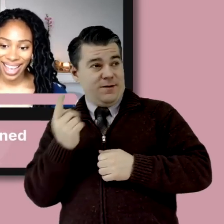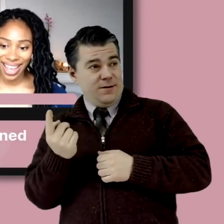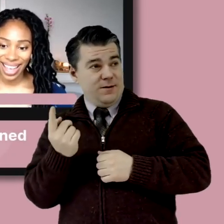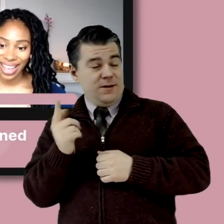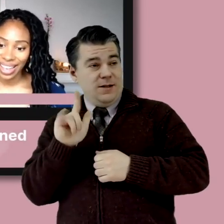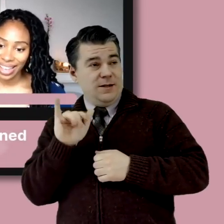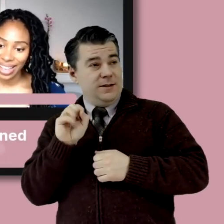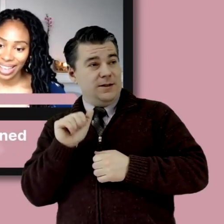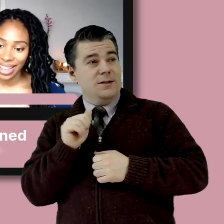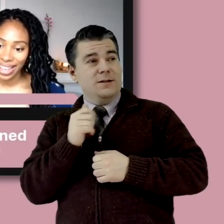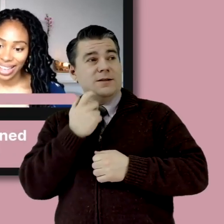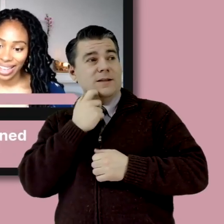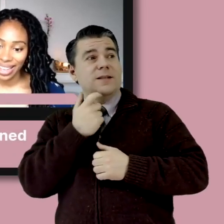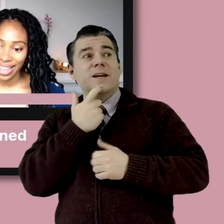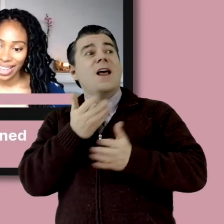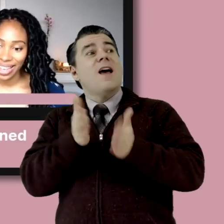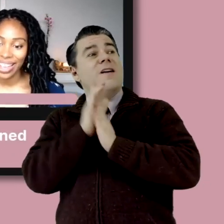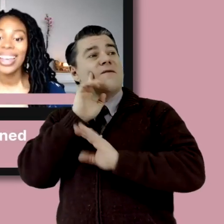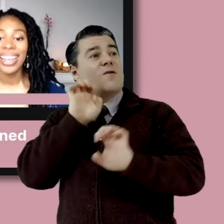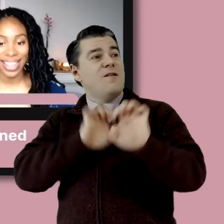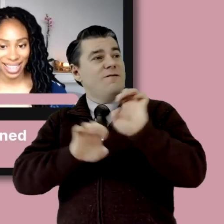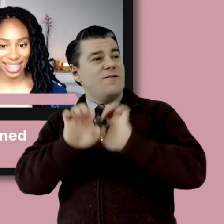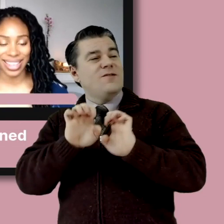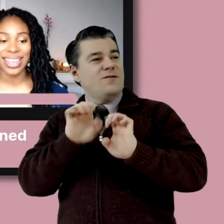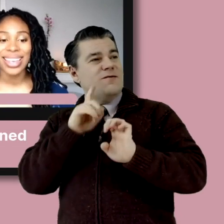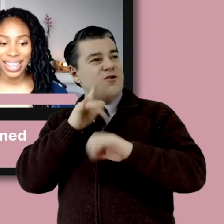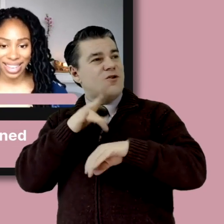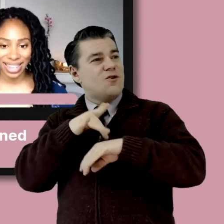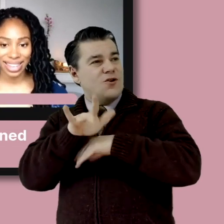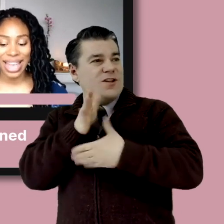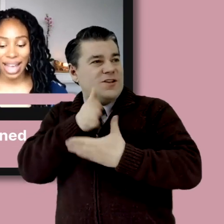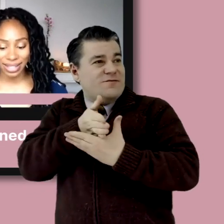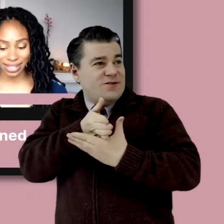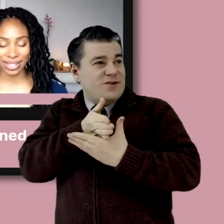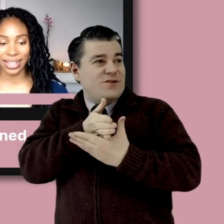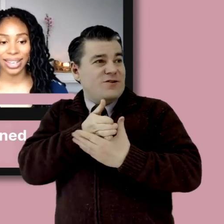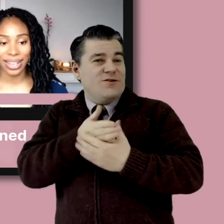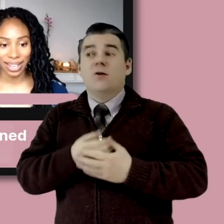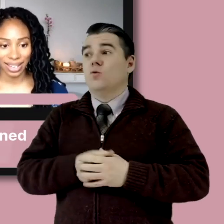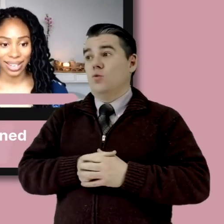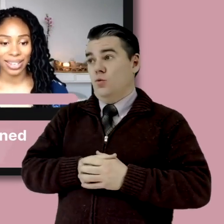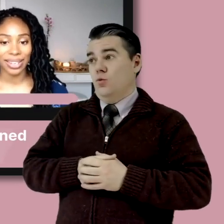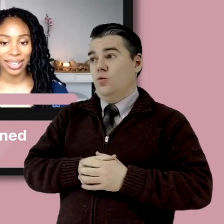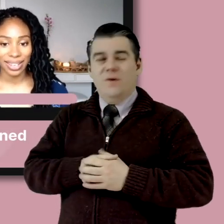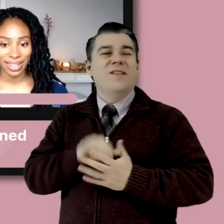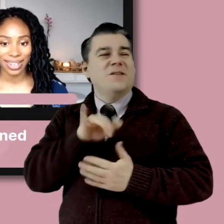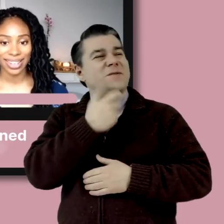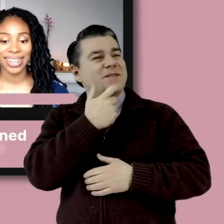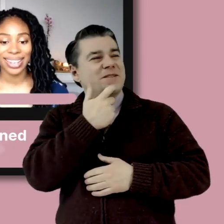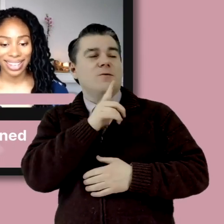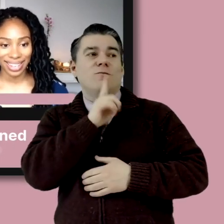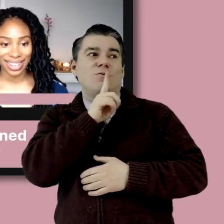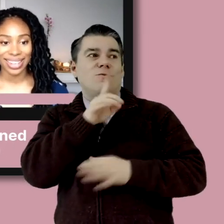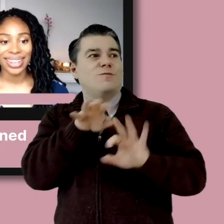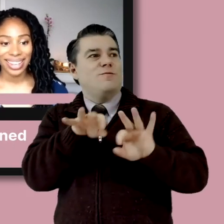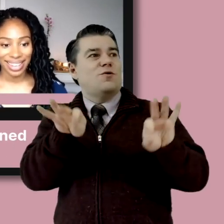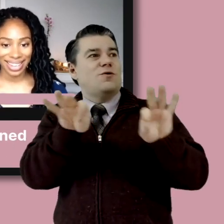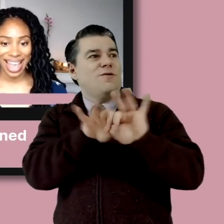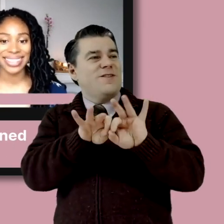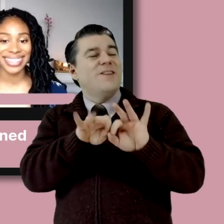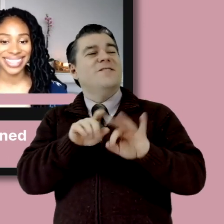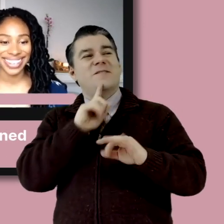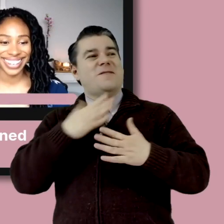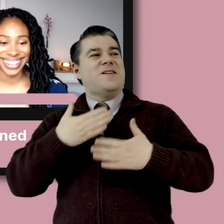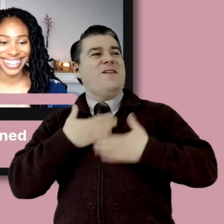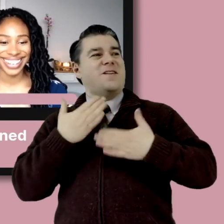said, ask for an evaluation for early intervention. Just yes. What you said. I think that's really, really important. I'm so